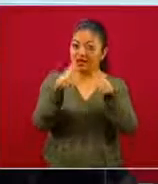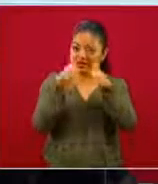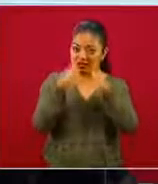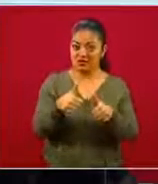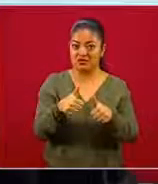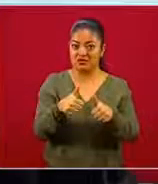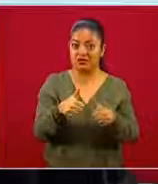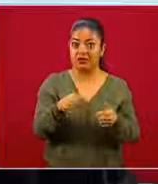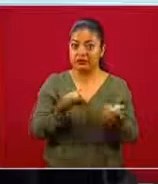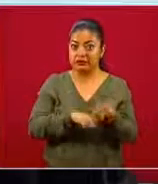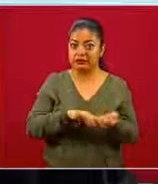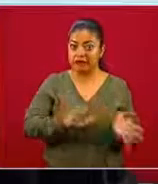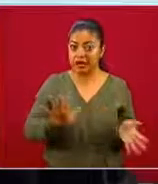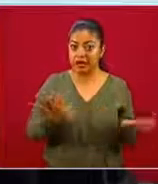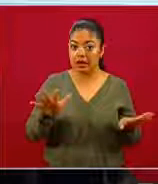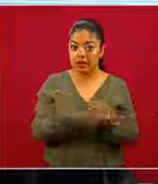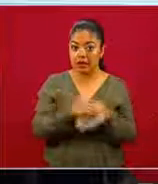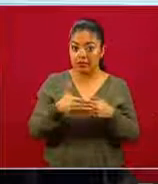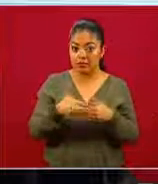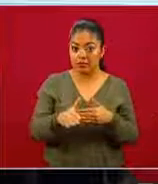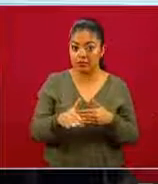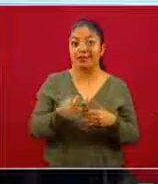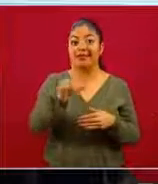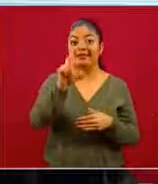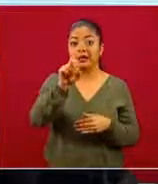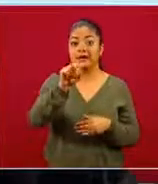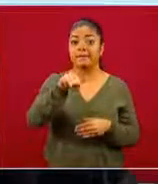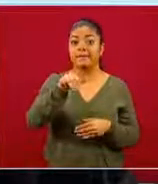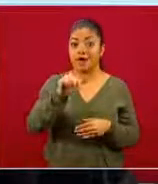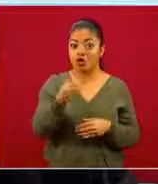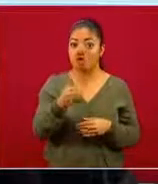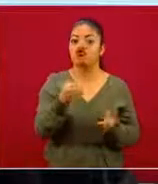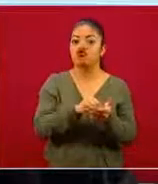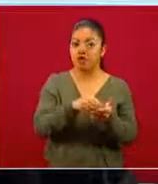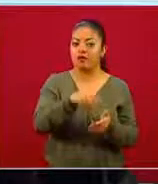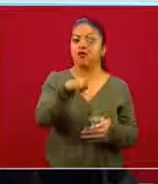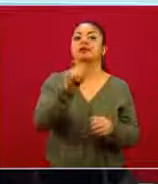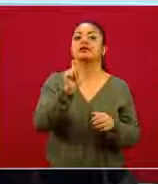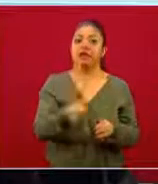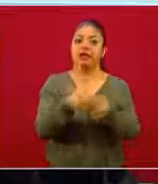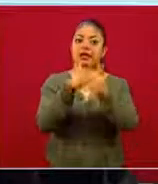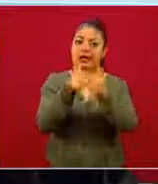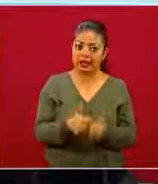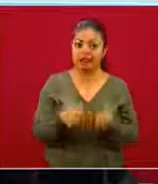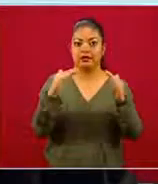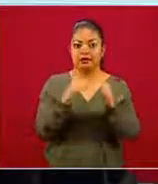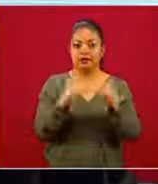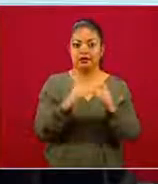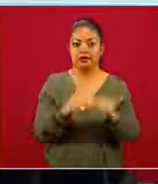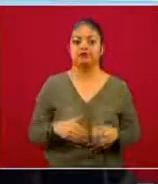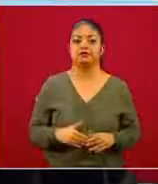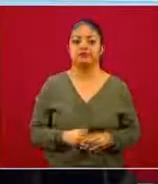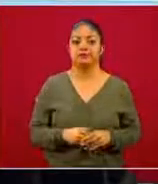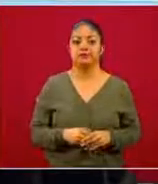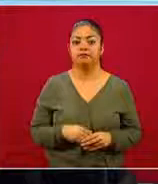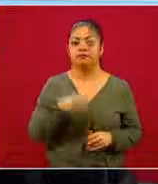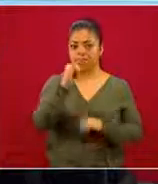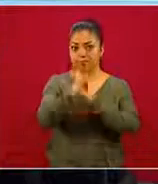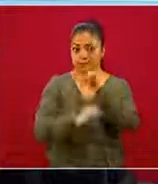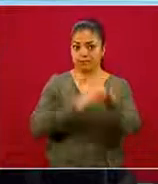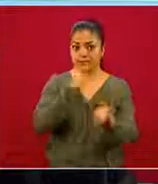health momento authority de cambio. in each De aquí al state will 30 de tell you mayo, what quédate your en casa. stoplight color La is, siguiente. but we want to En el remind you, nivel stay at